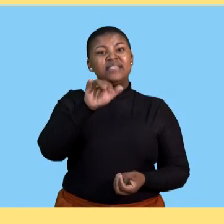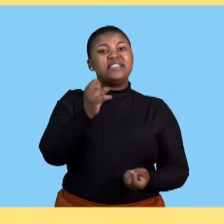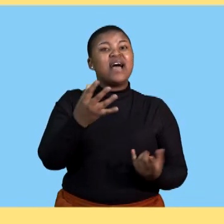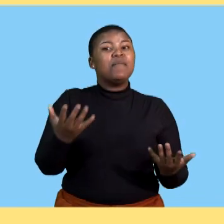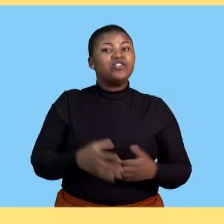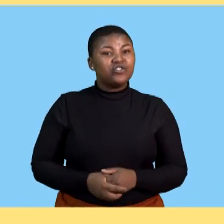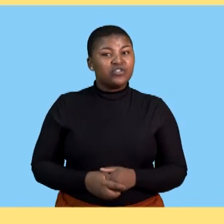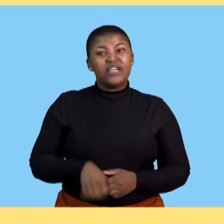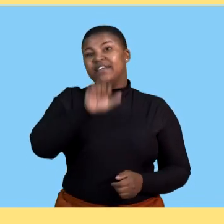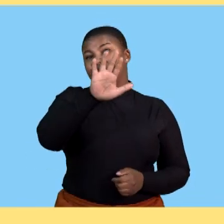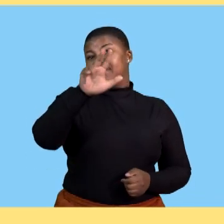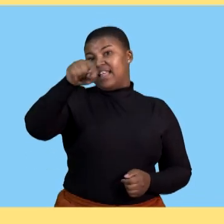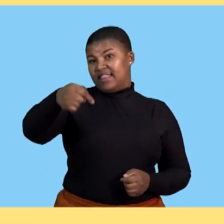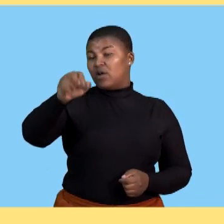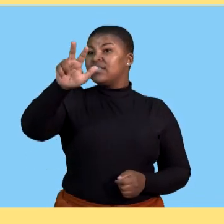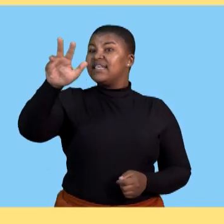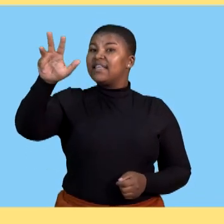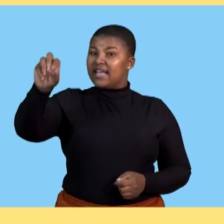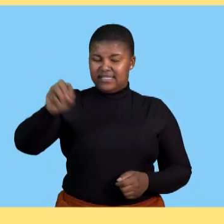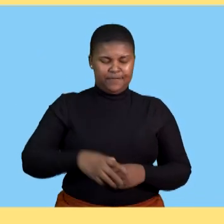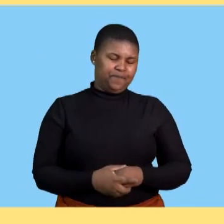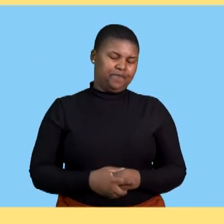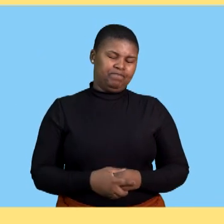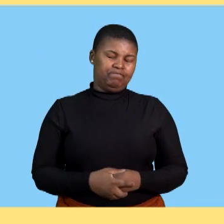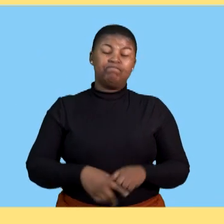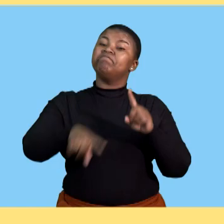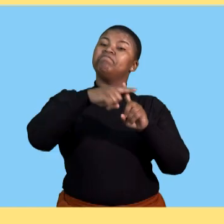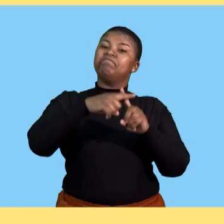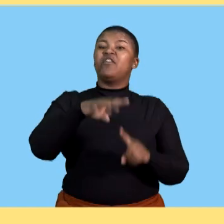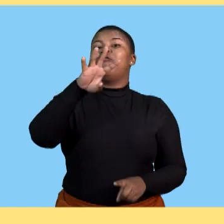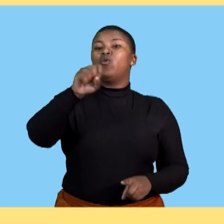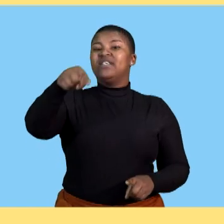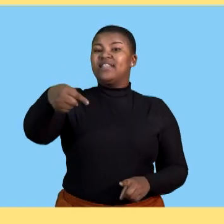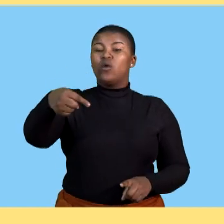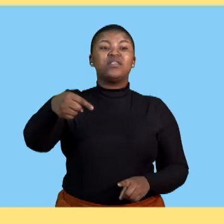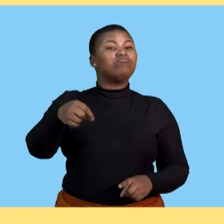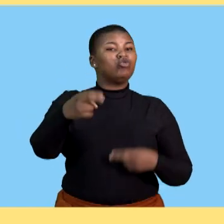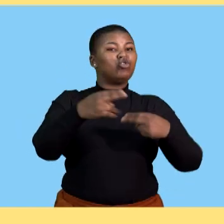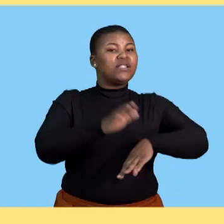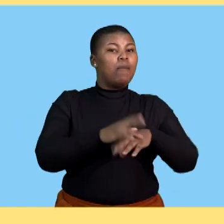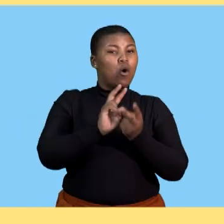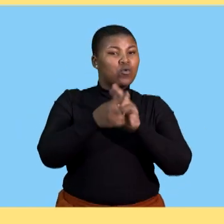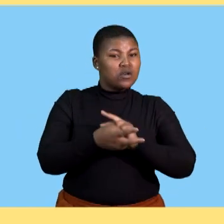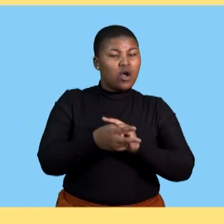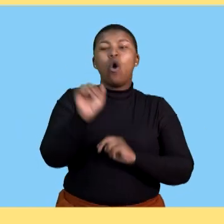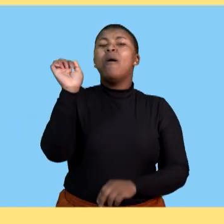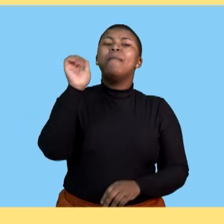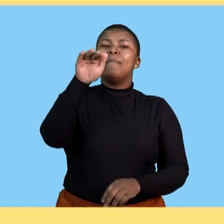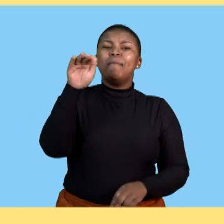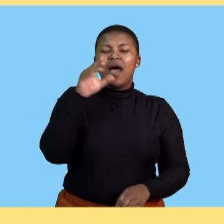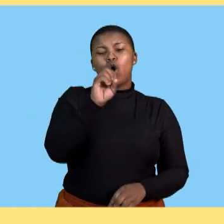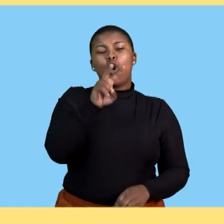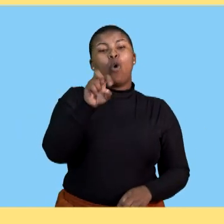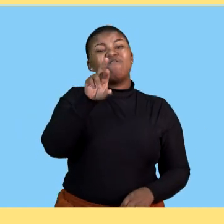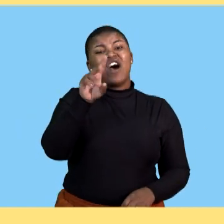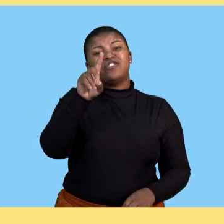And remember, we had 58,890 plus the short-term loan of 40,000 plus the bank overdraft